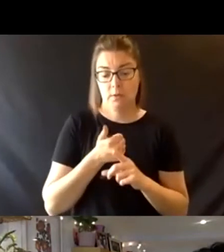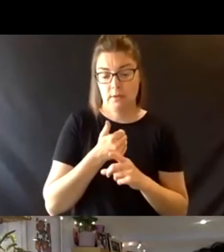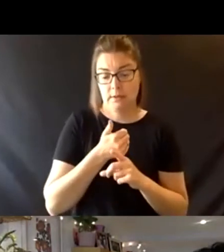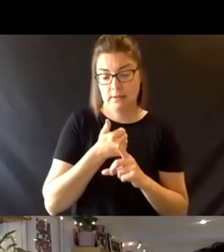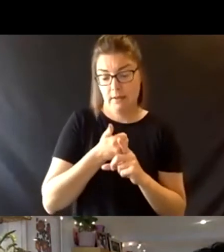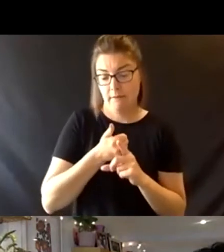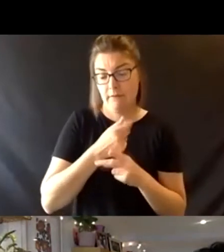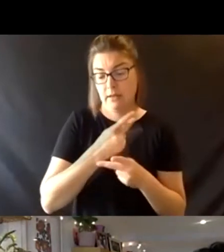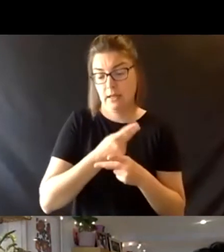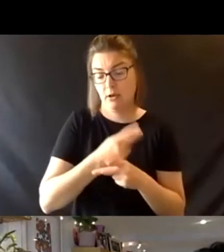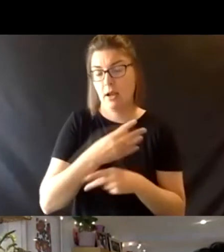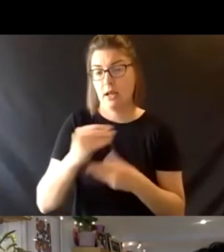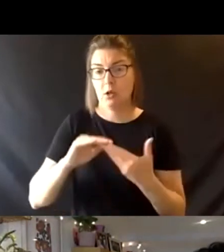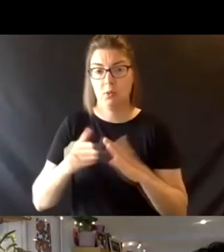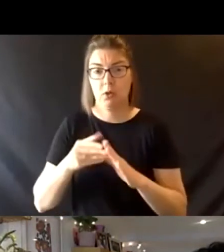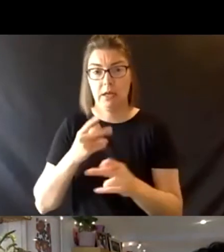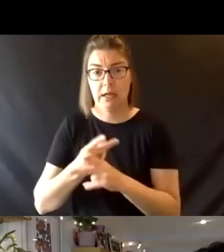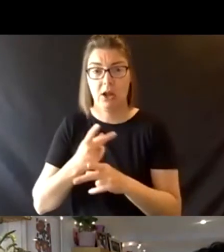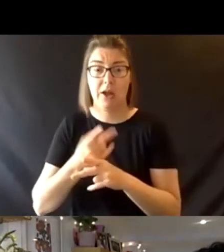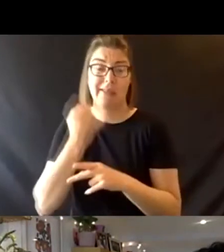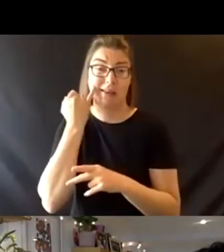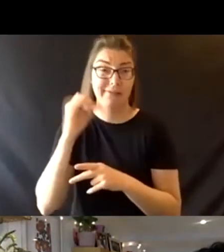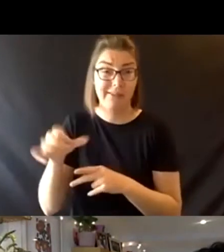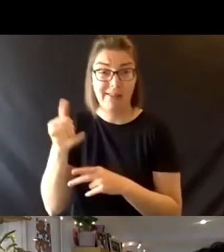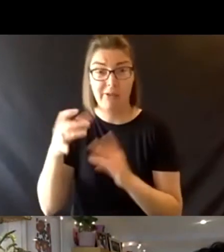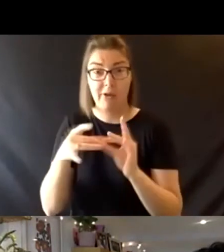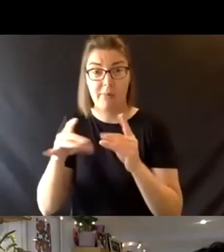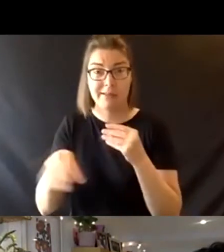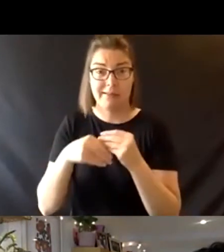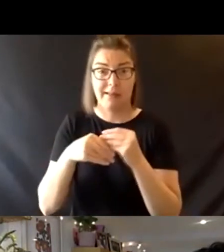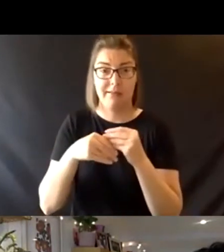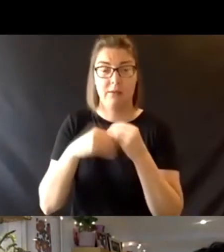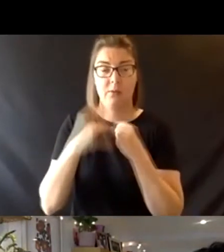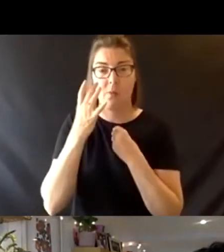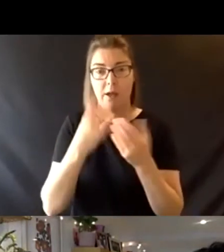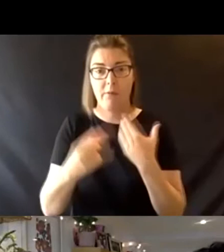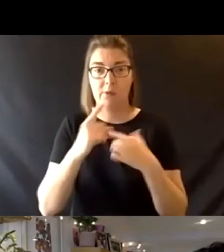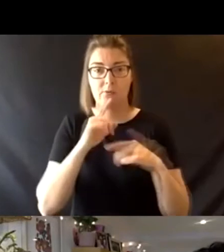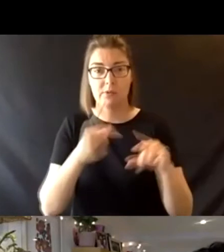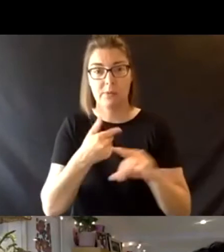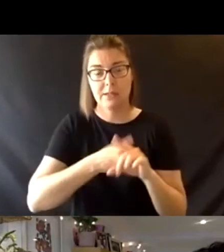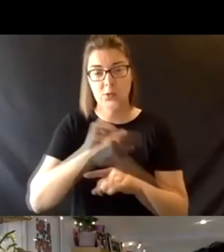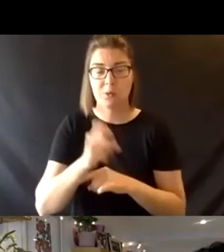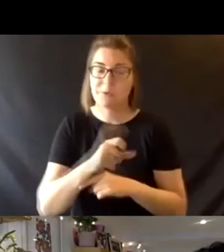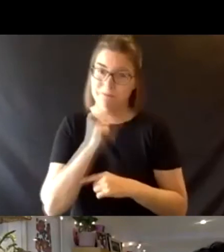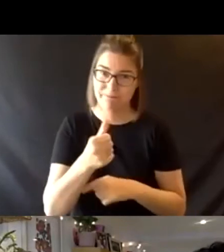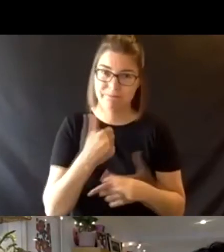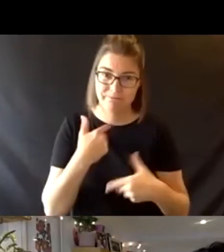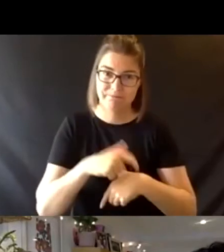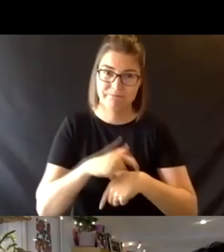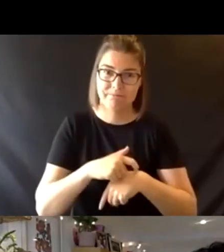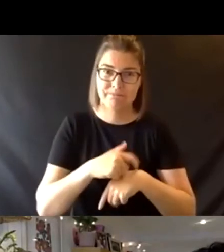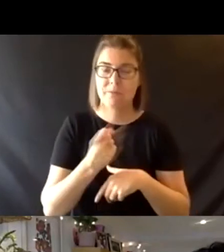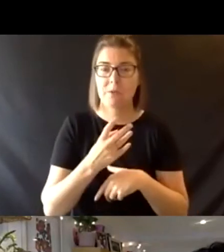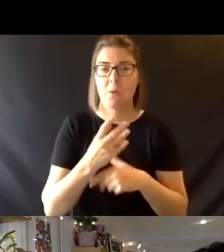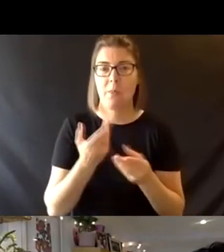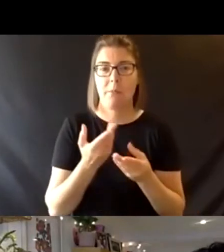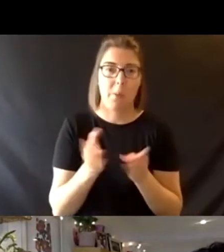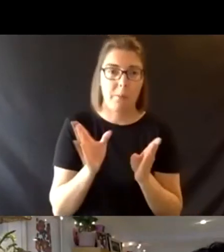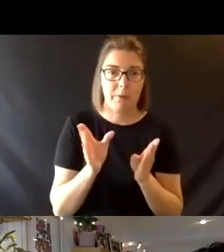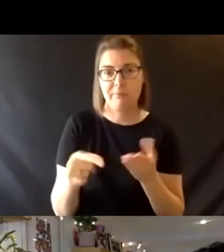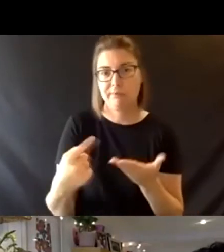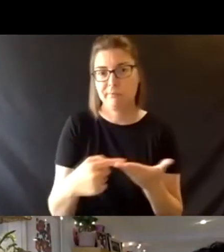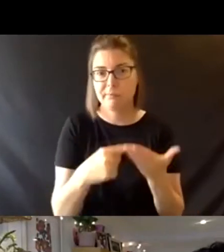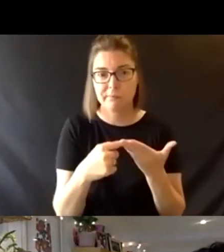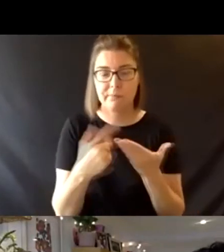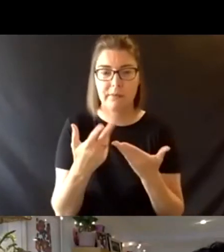care, and then feel free to put in some remarks, again, because not everyone got to respond to each question. So there is a little bit of an open space to talk about the